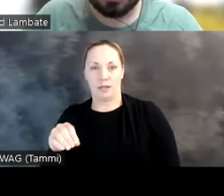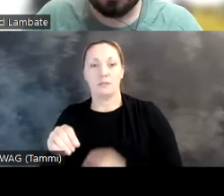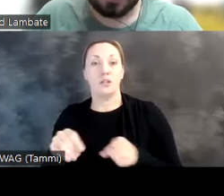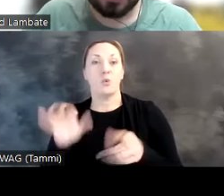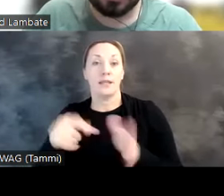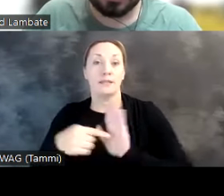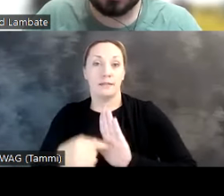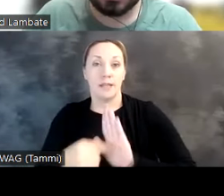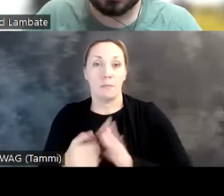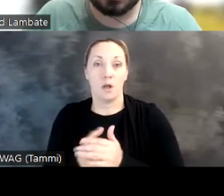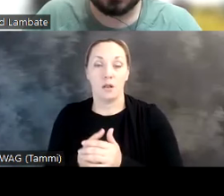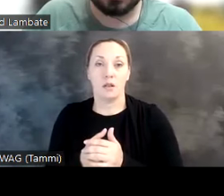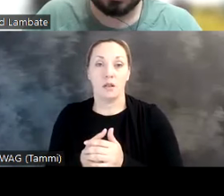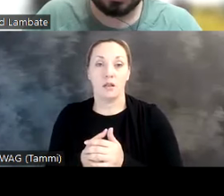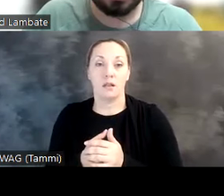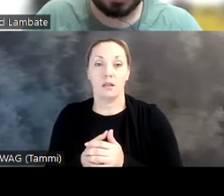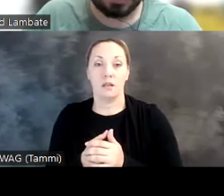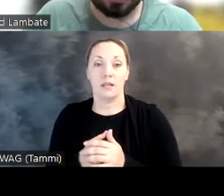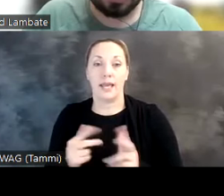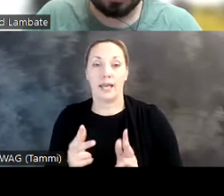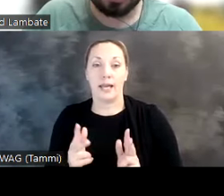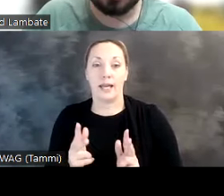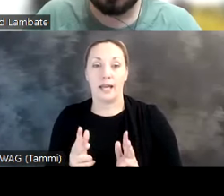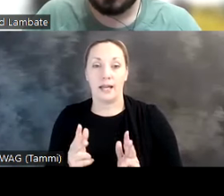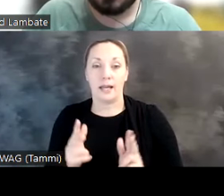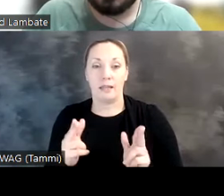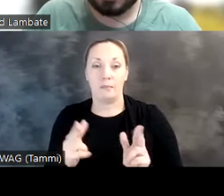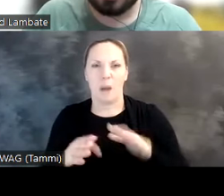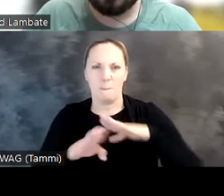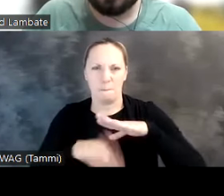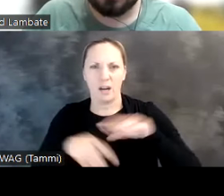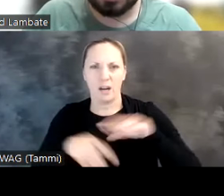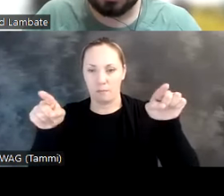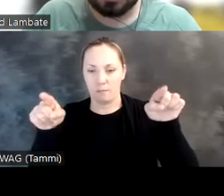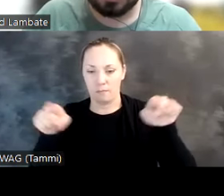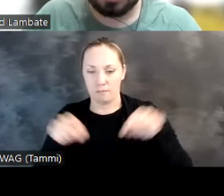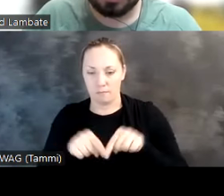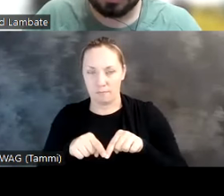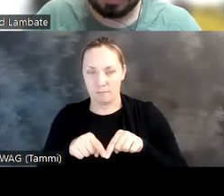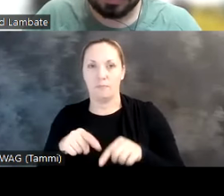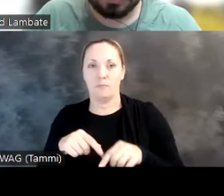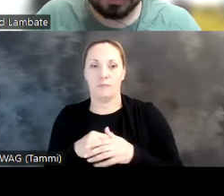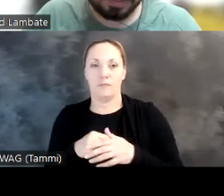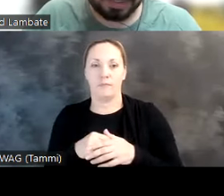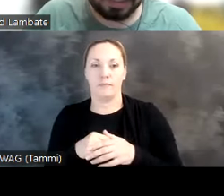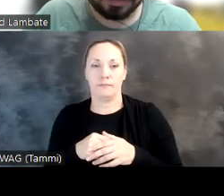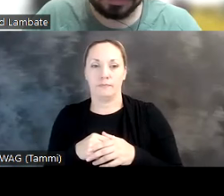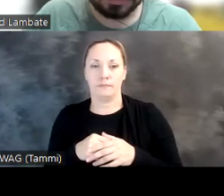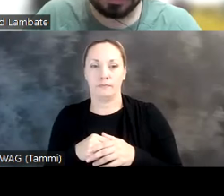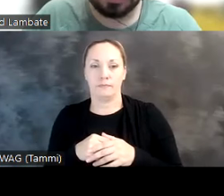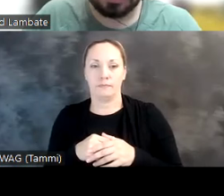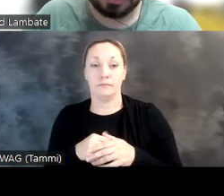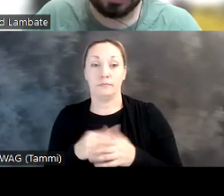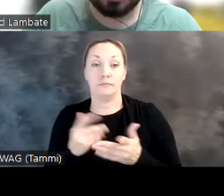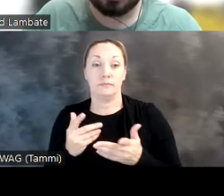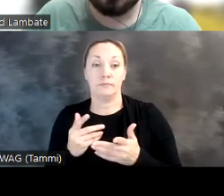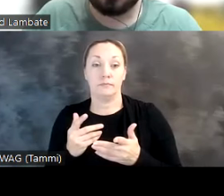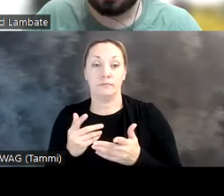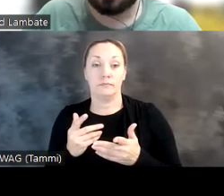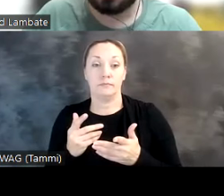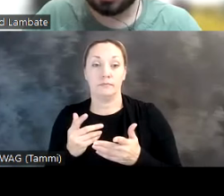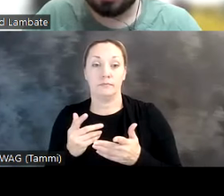example, it clips the the bottom part of that particular link, and it is getting